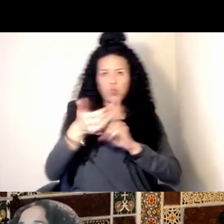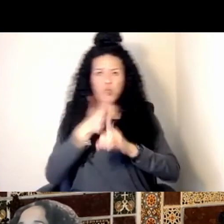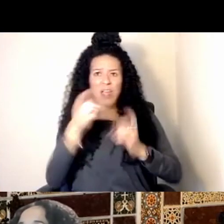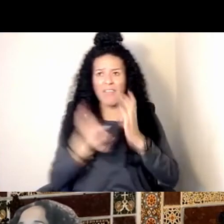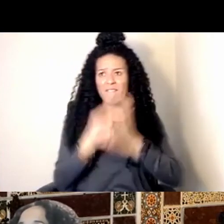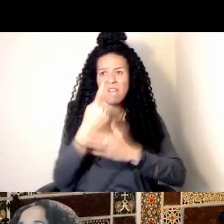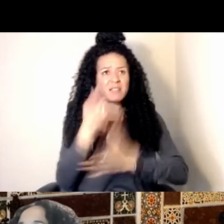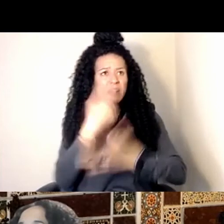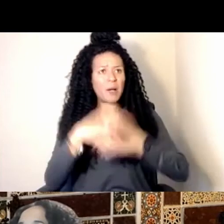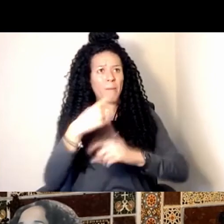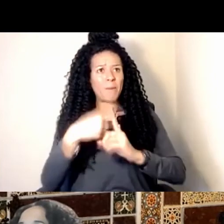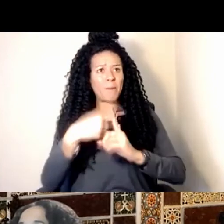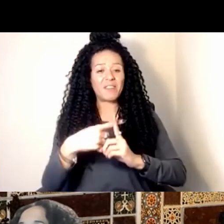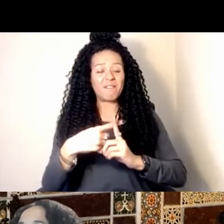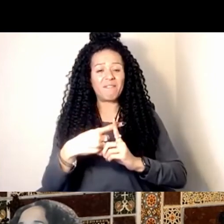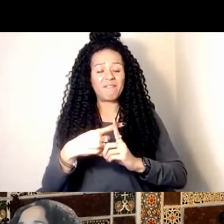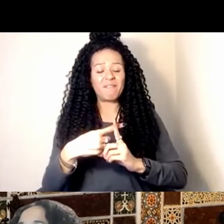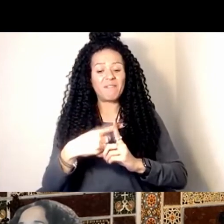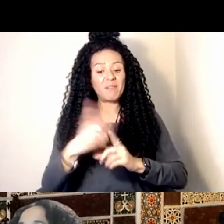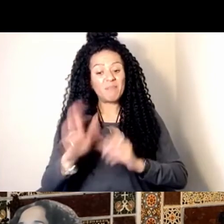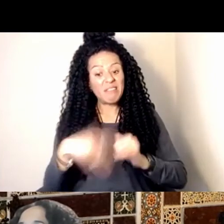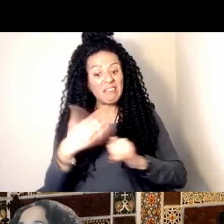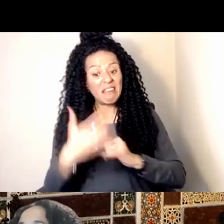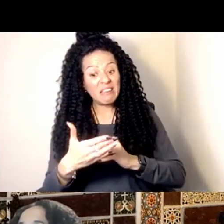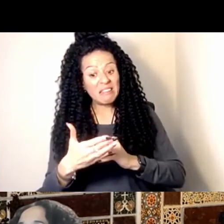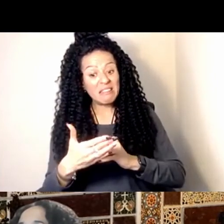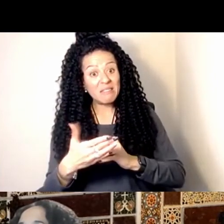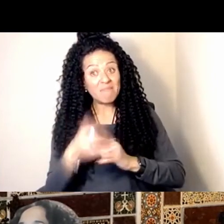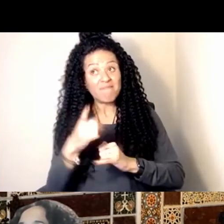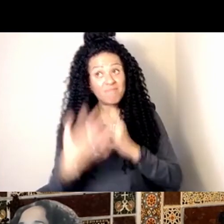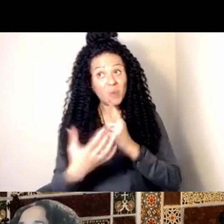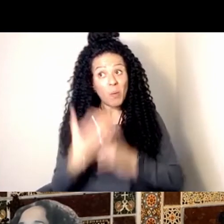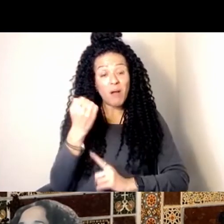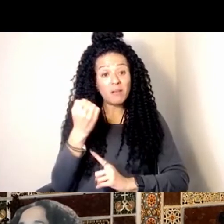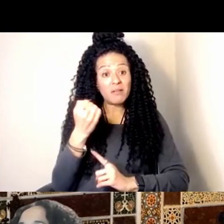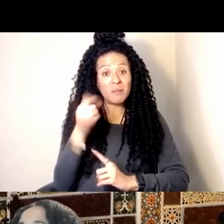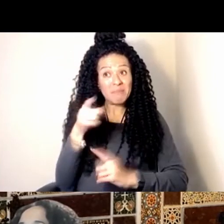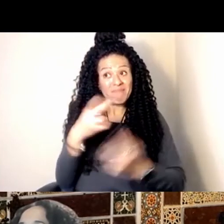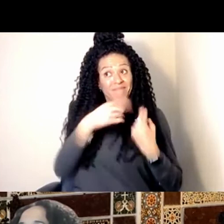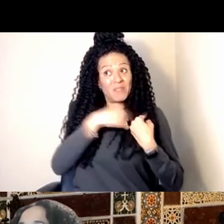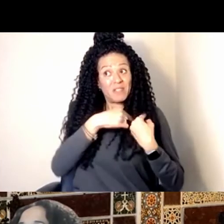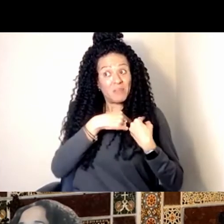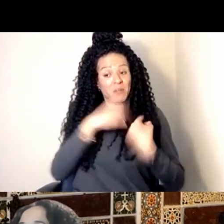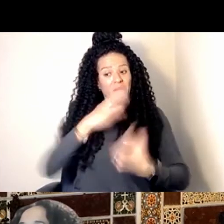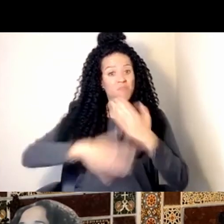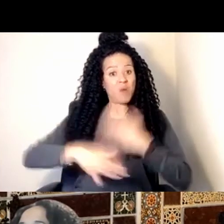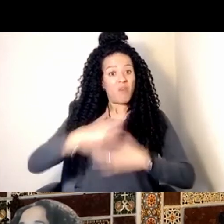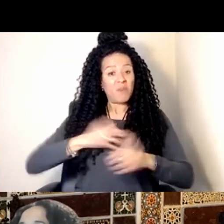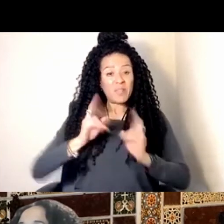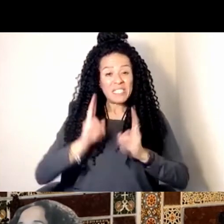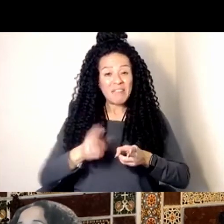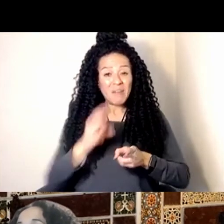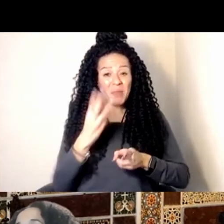favour. In the end, though, despite winning, he was held responsible morally for the deaths